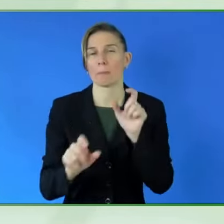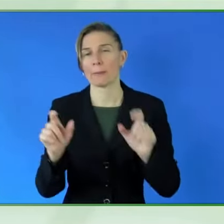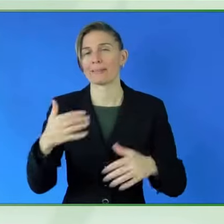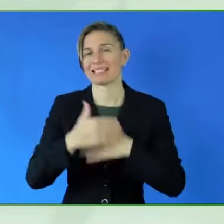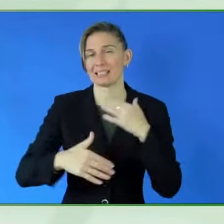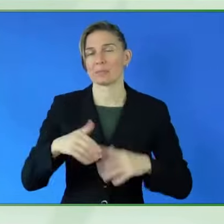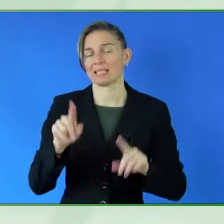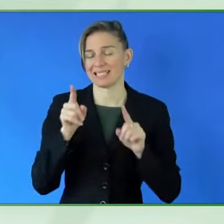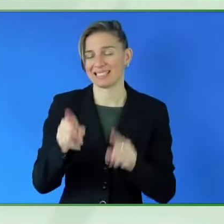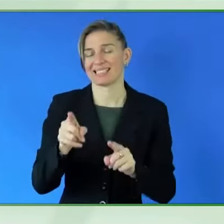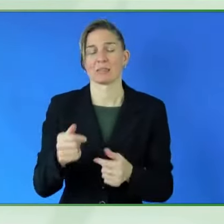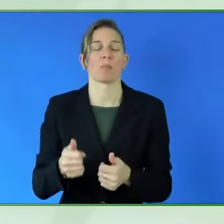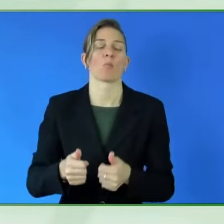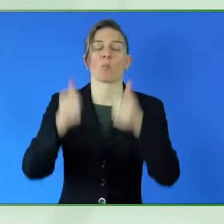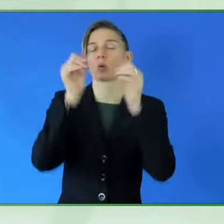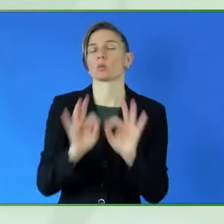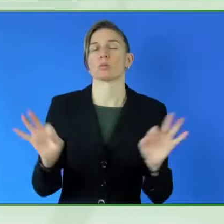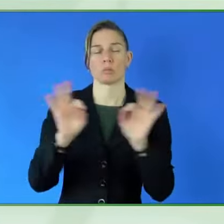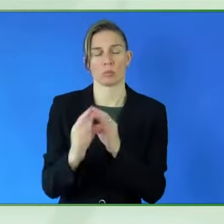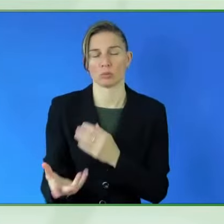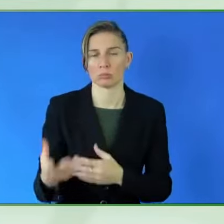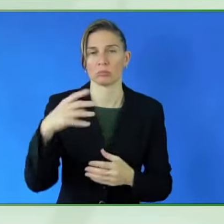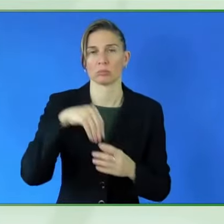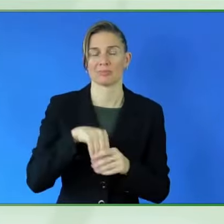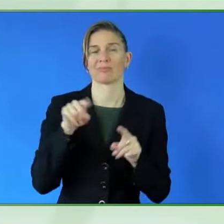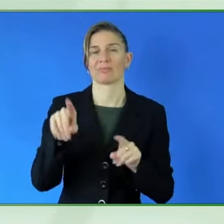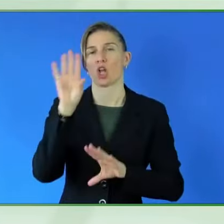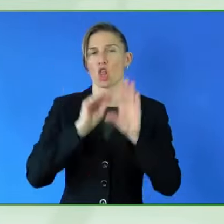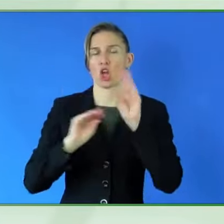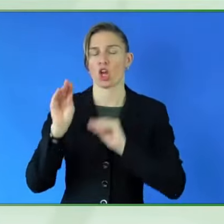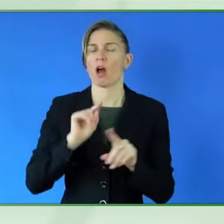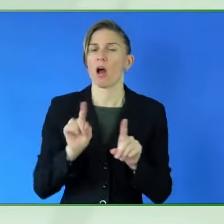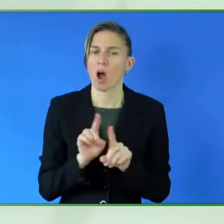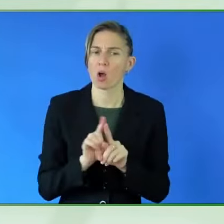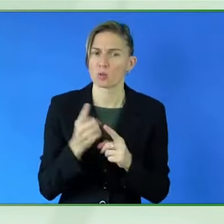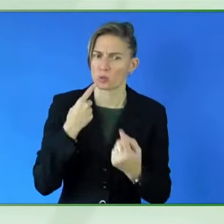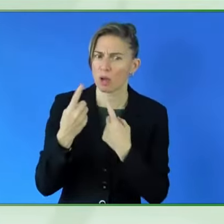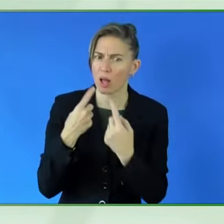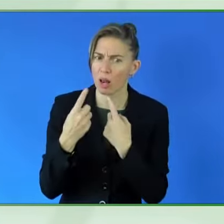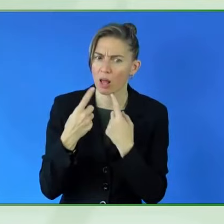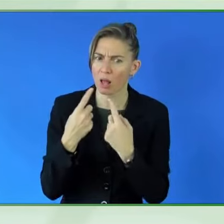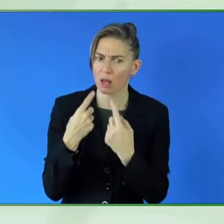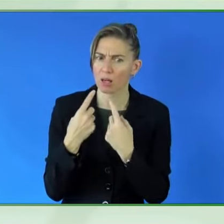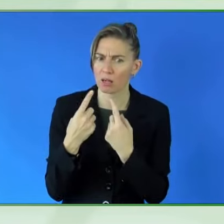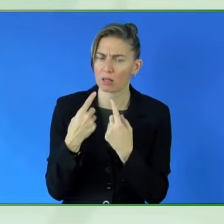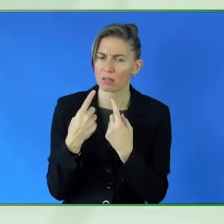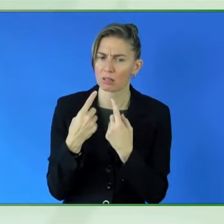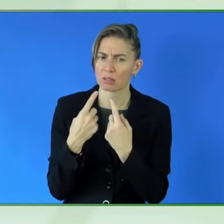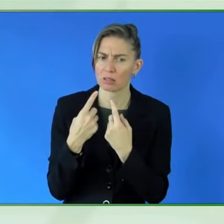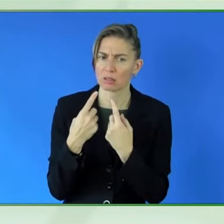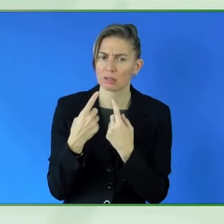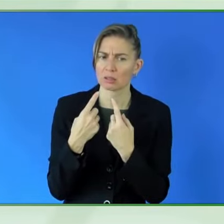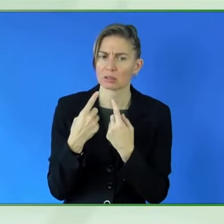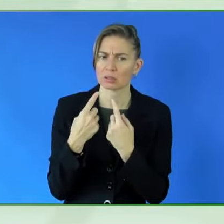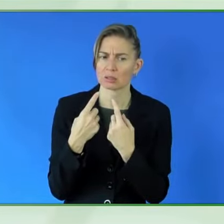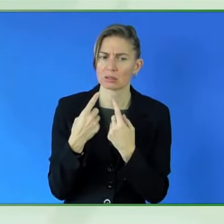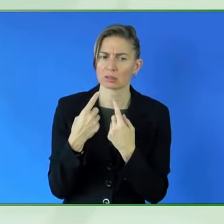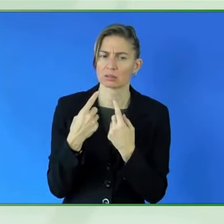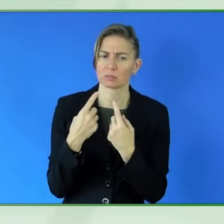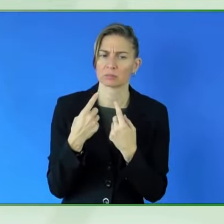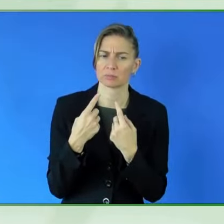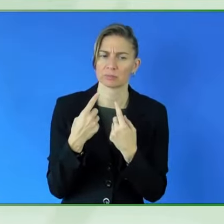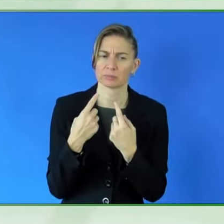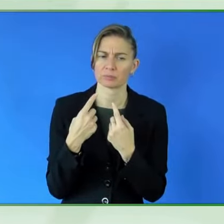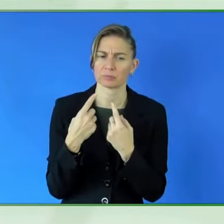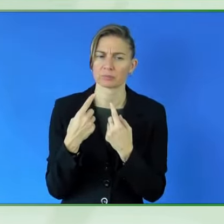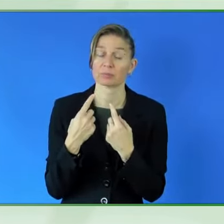this work and into the dialogue, and actually in the partner work with the students.